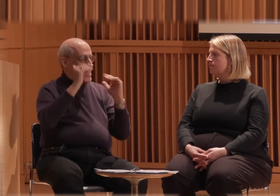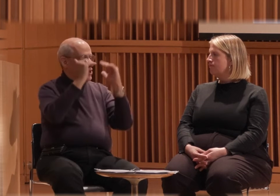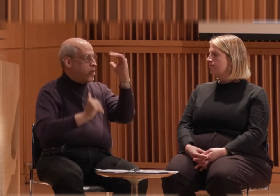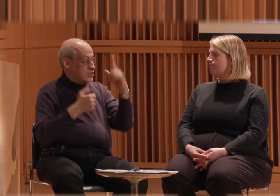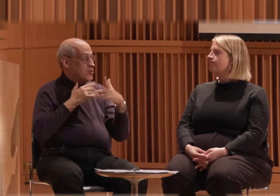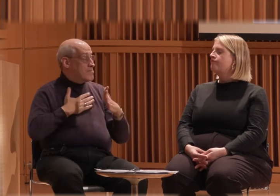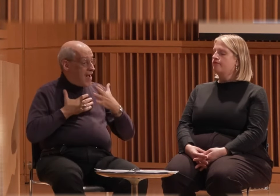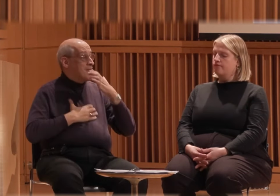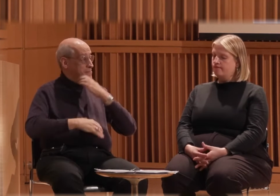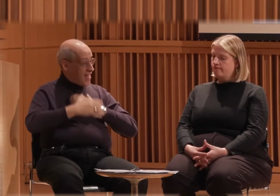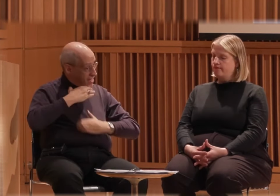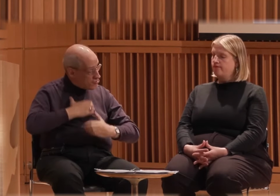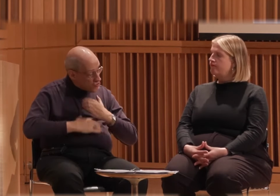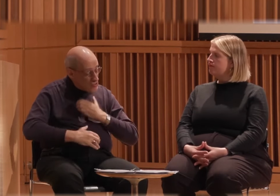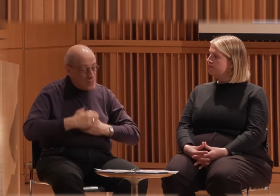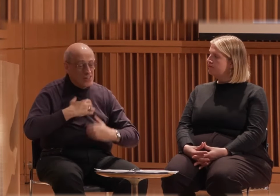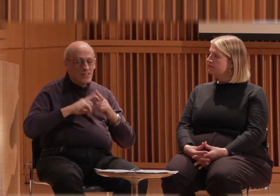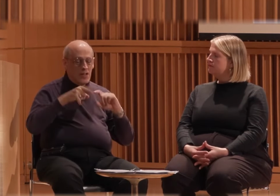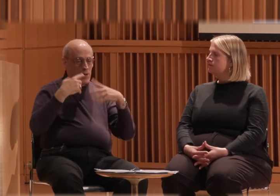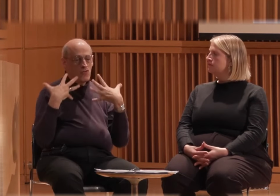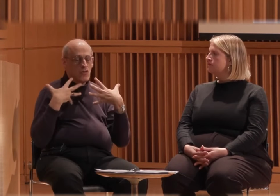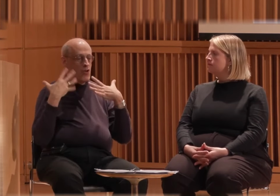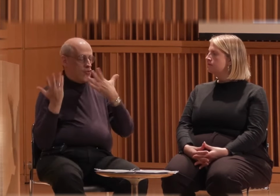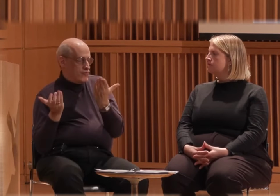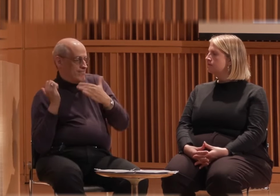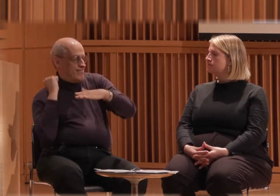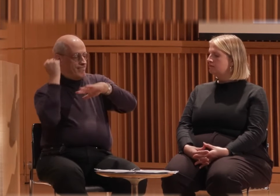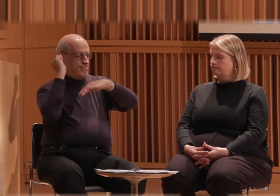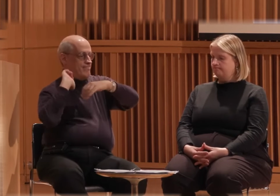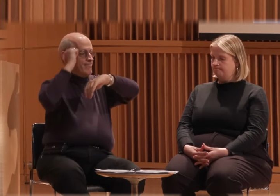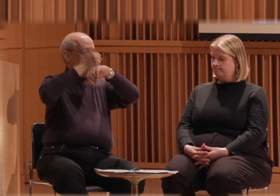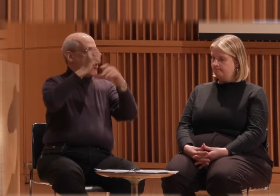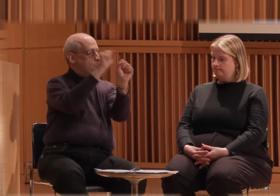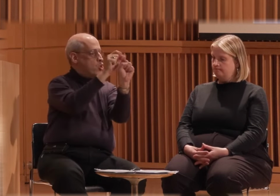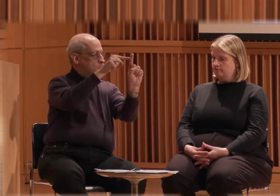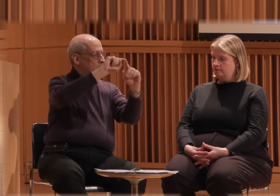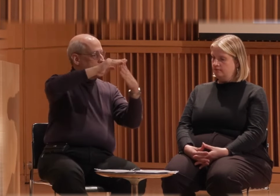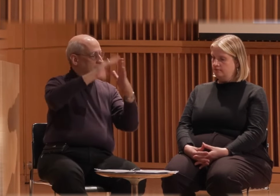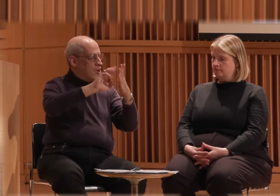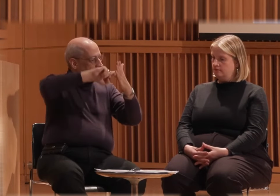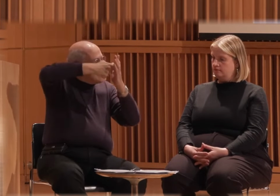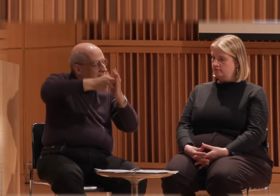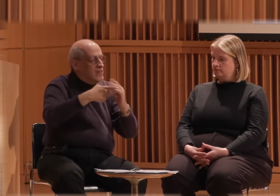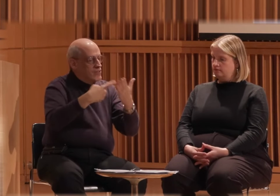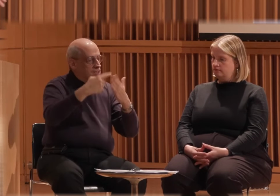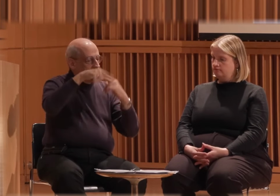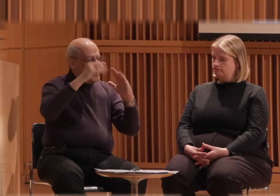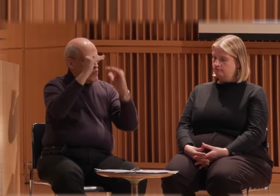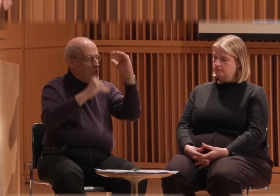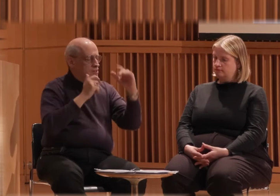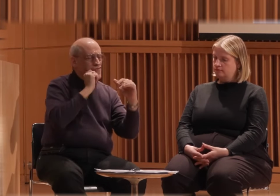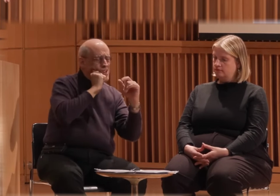I'm very passionate about restoring work and making it central to the discussion on inequality, whether it's